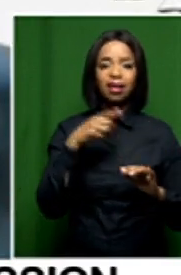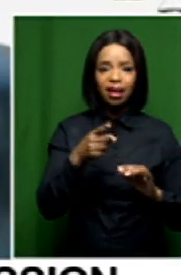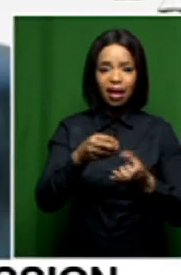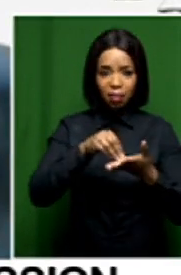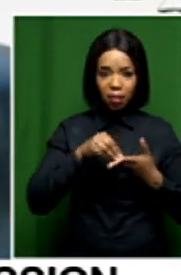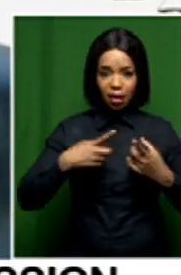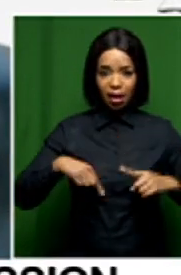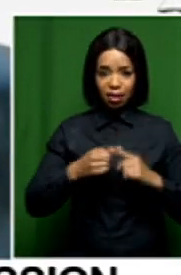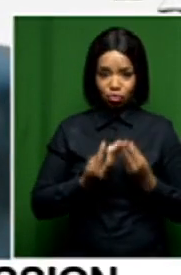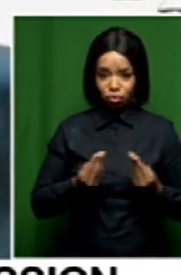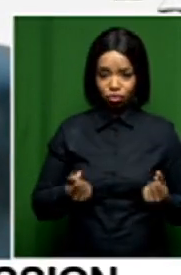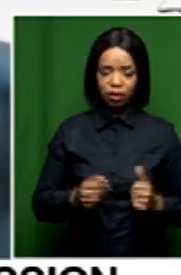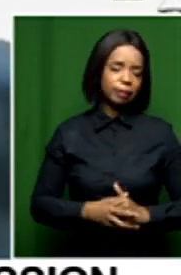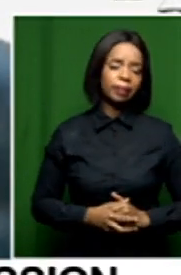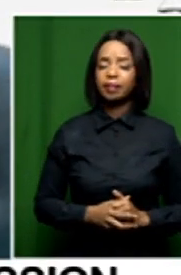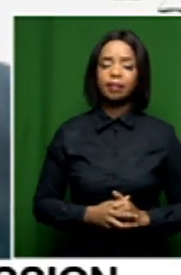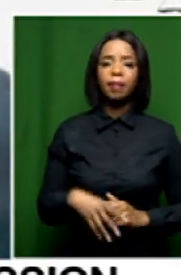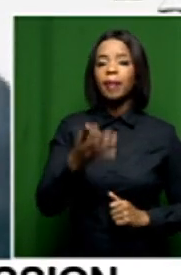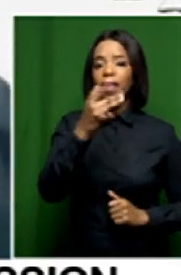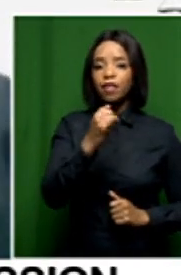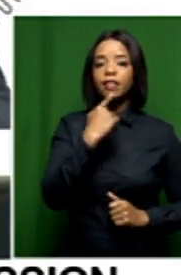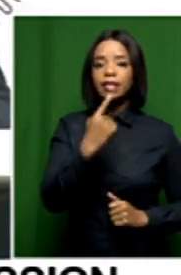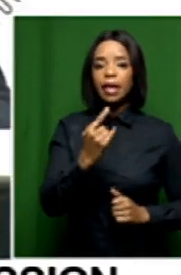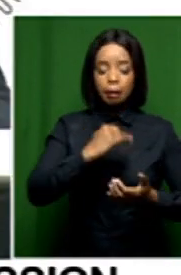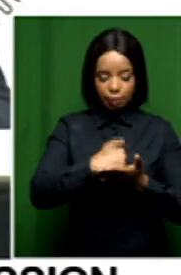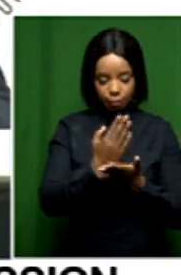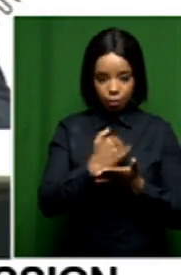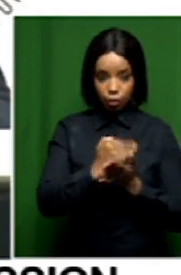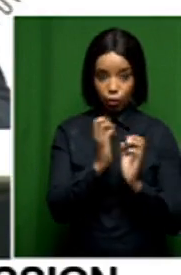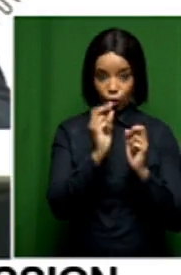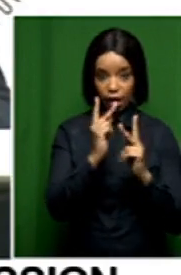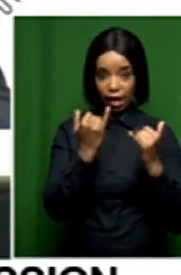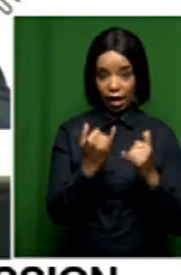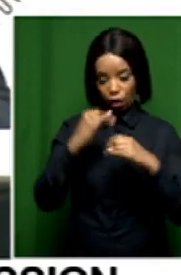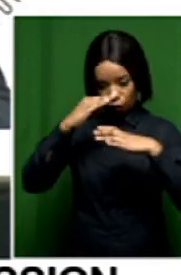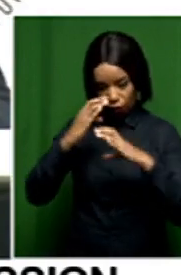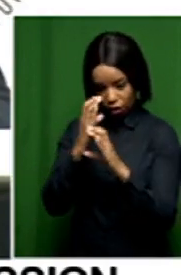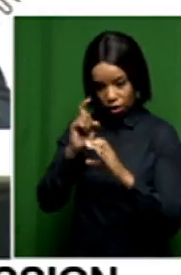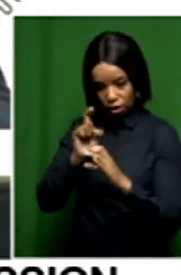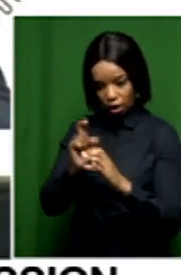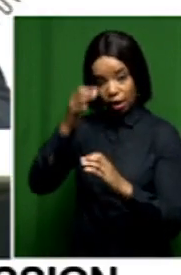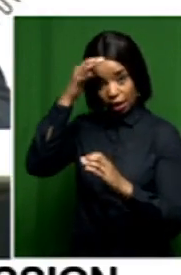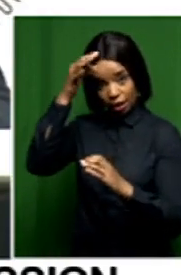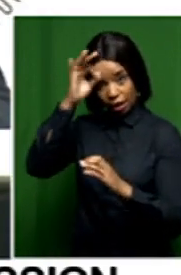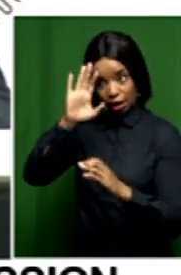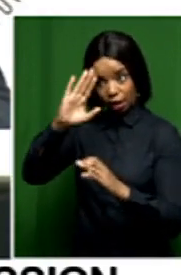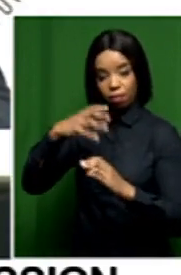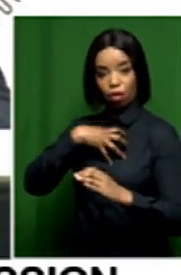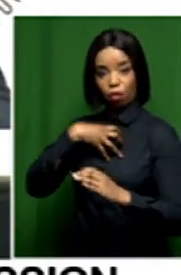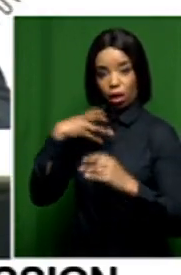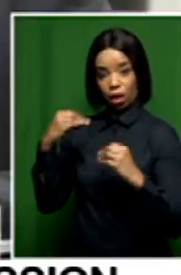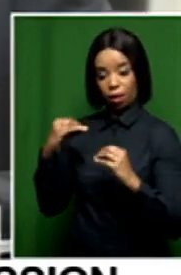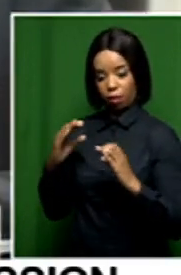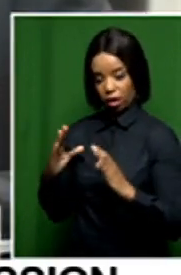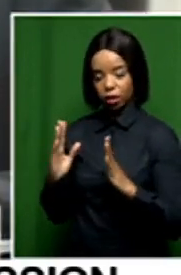down to smaller portions and said, now we're looking at state-owned entities, now we're looking at departments as to what is